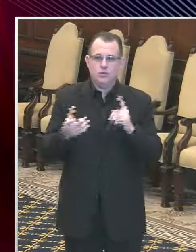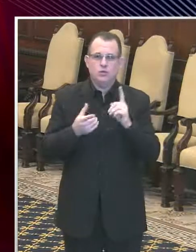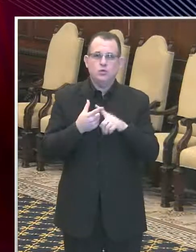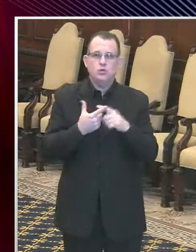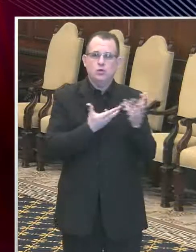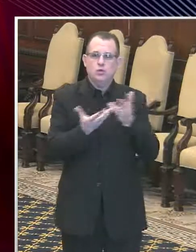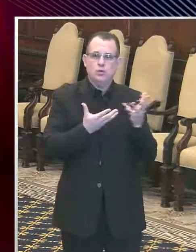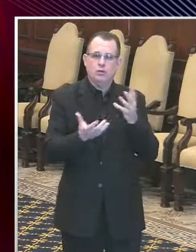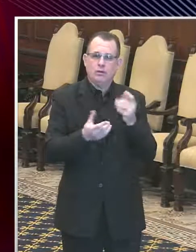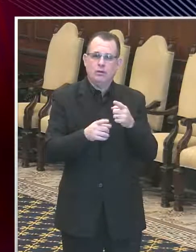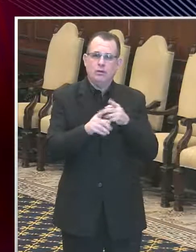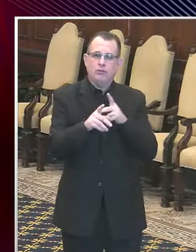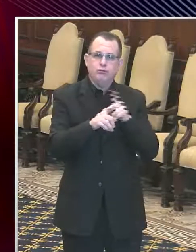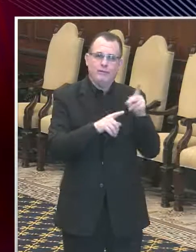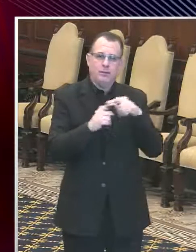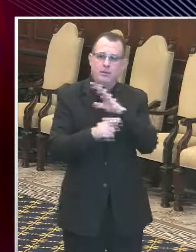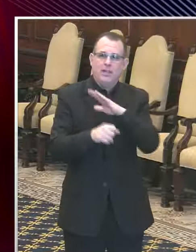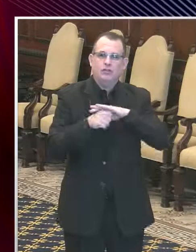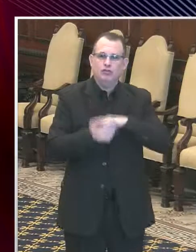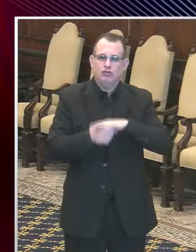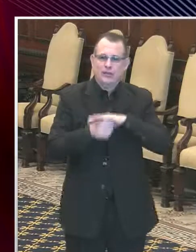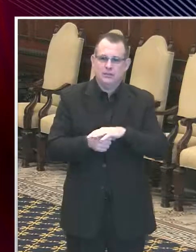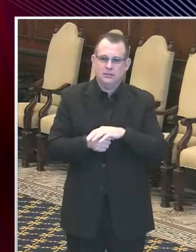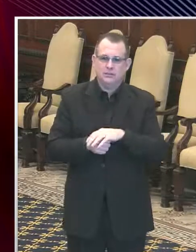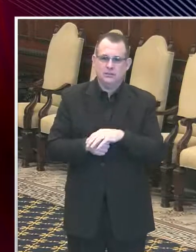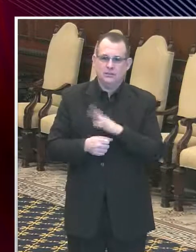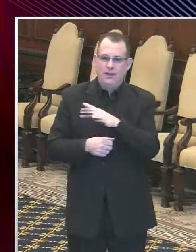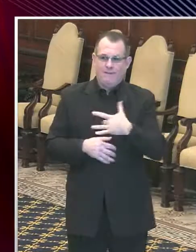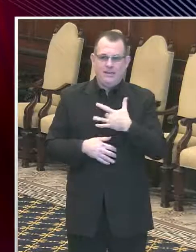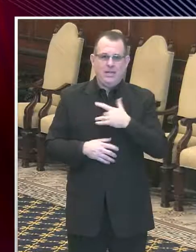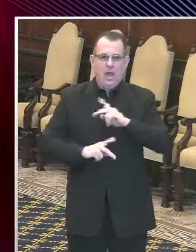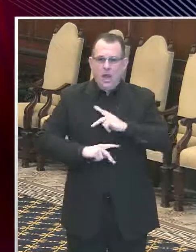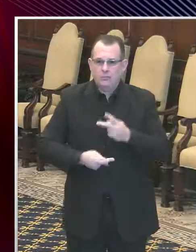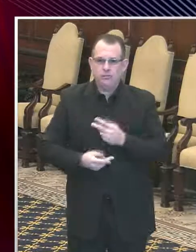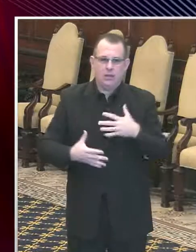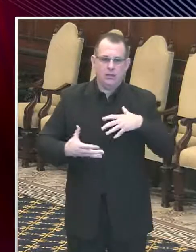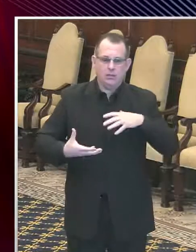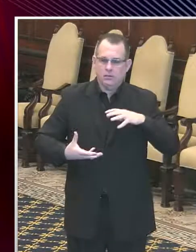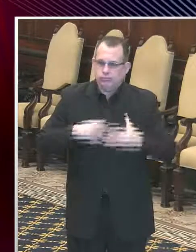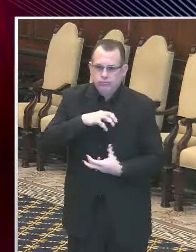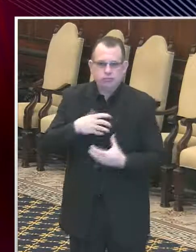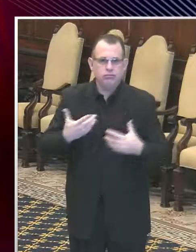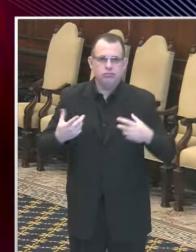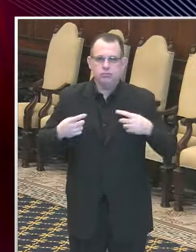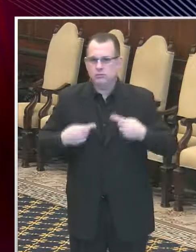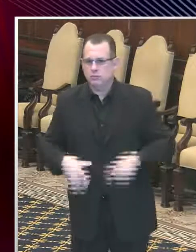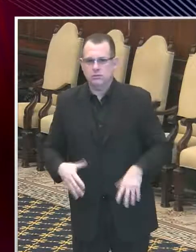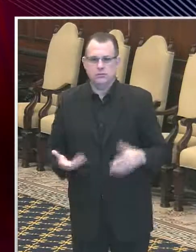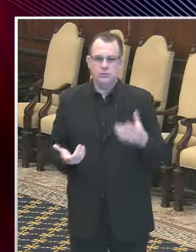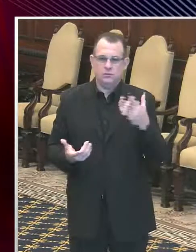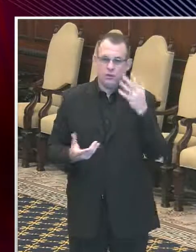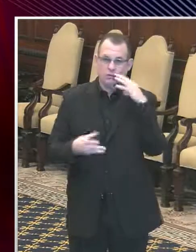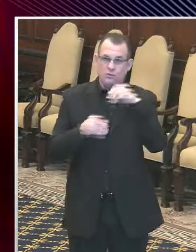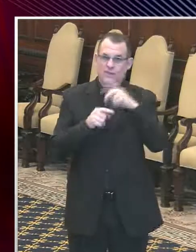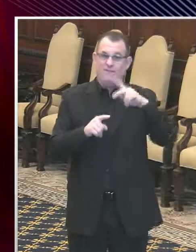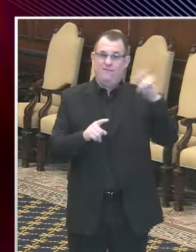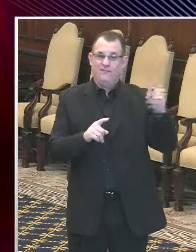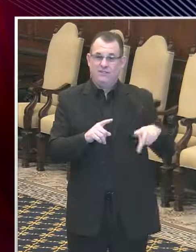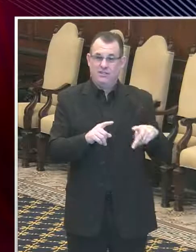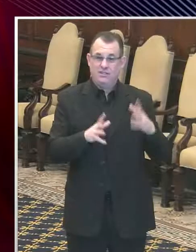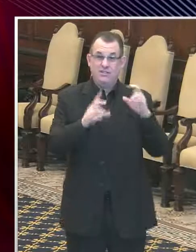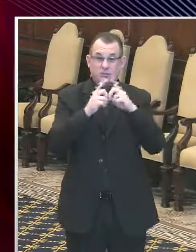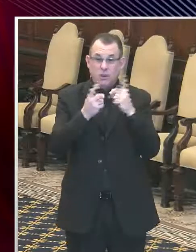stress and their upsetment. And I know that within Philadelphia, the Department of Behavioral